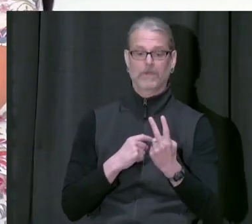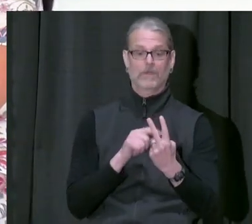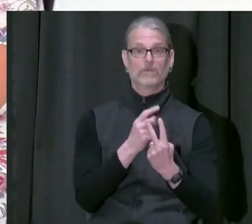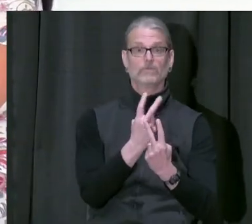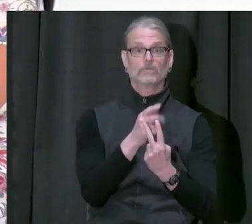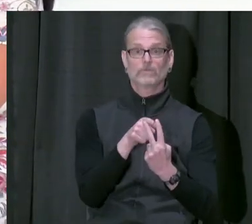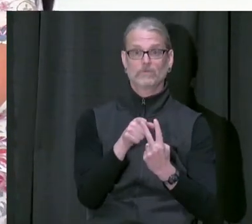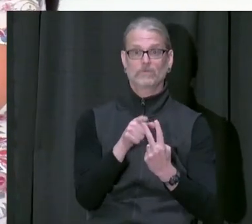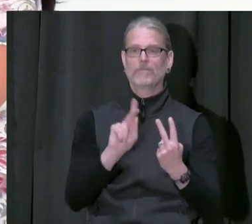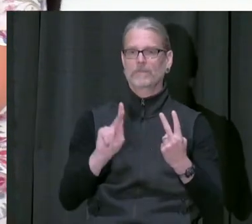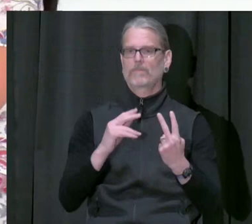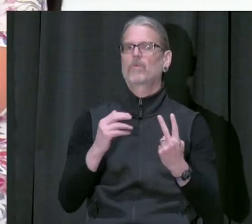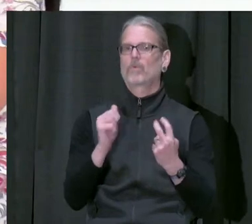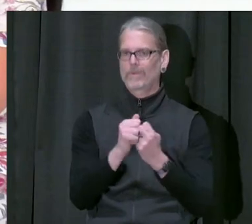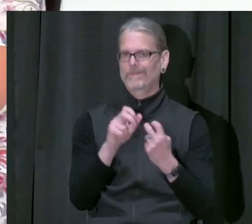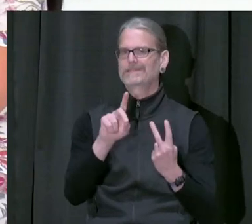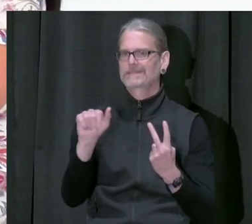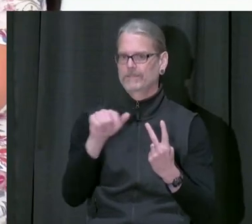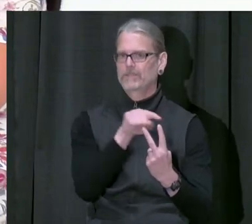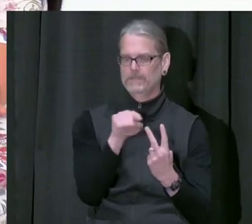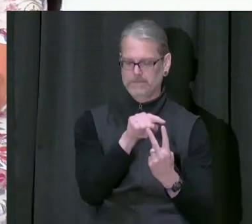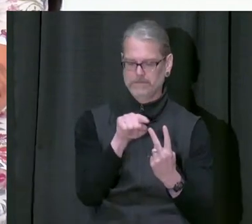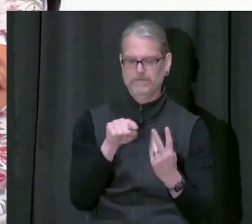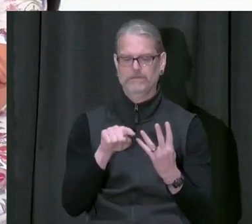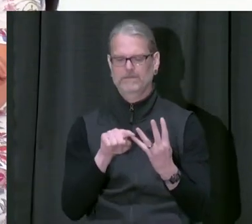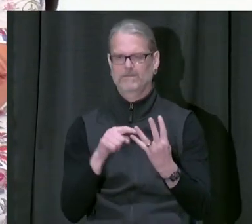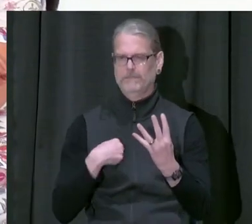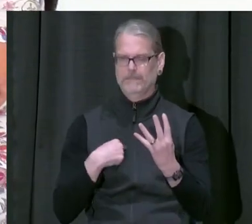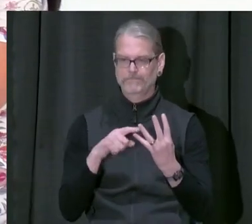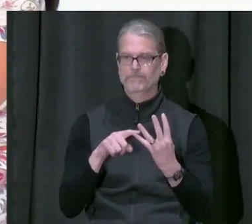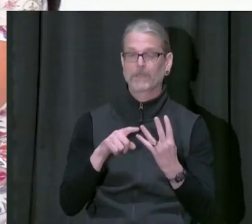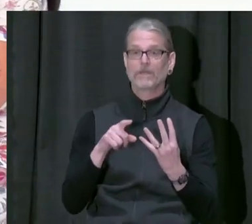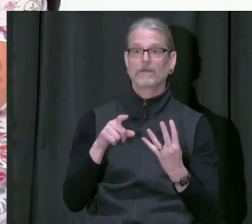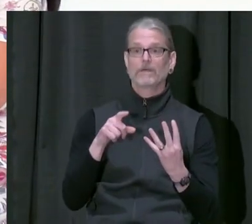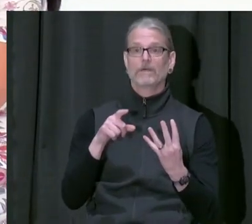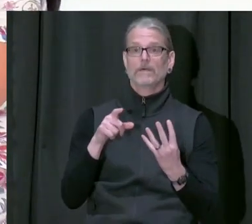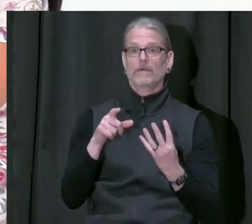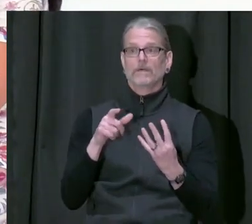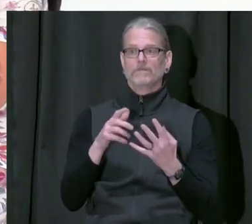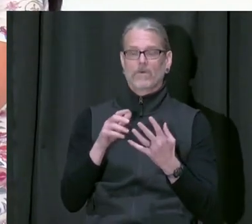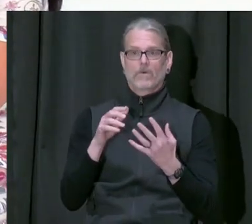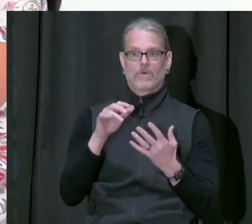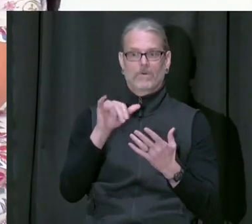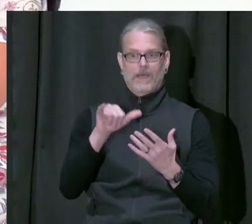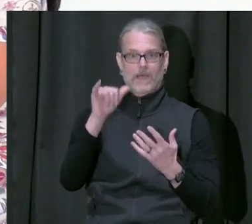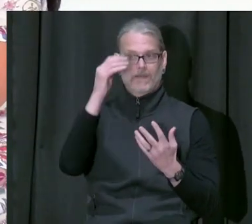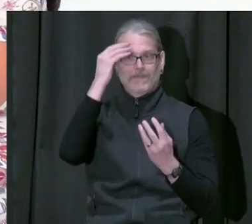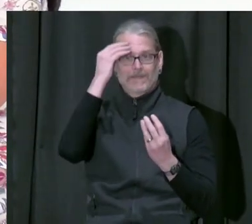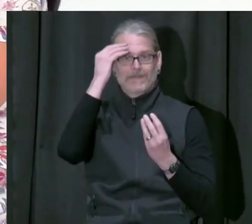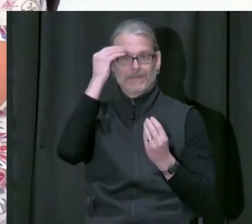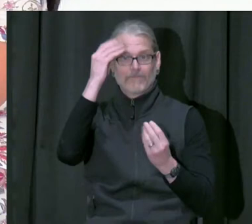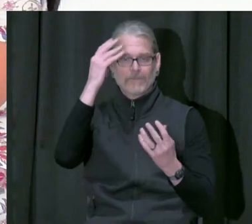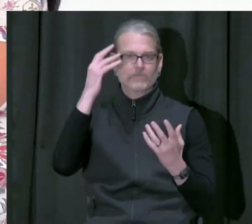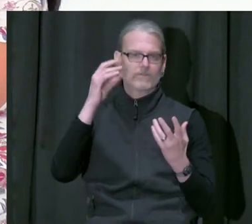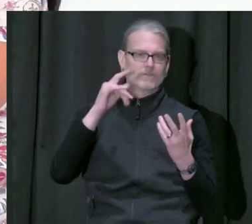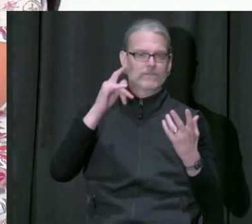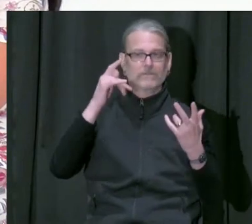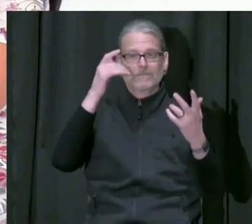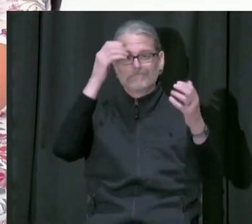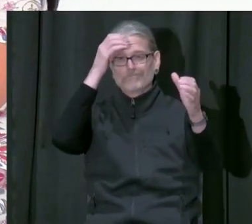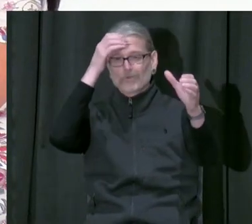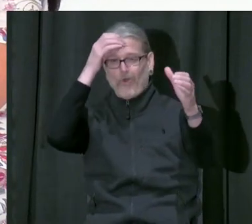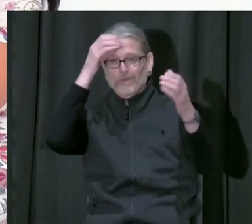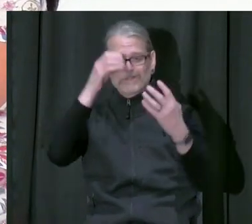with disabilities. And the amount of information, knowledge that I gained from